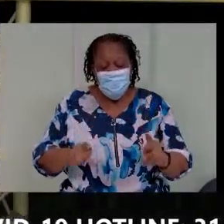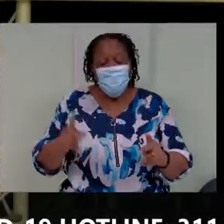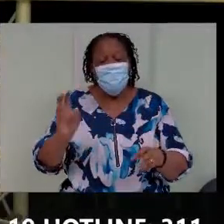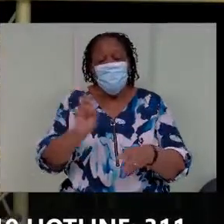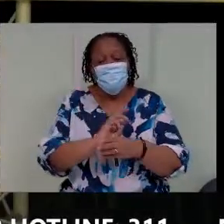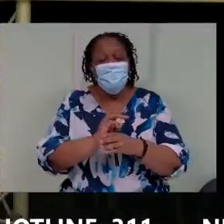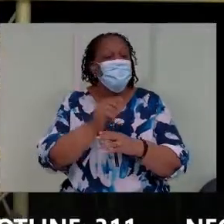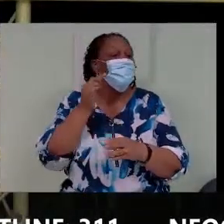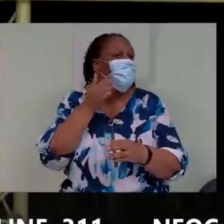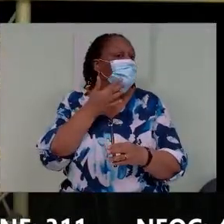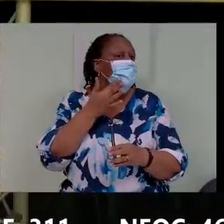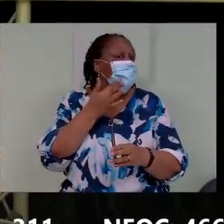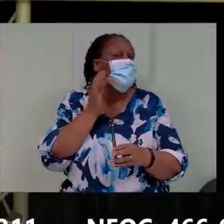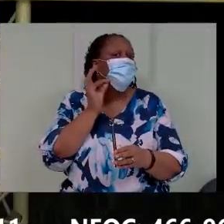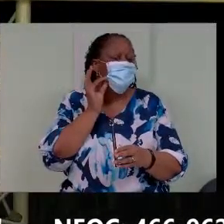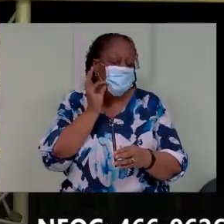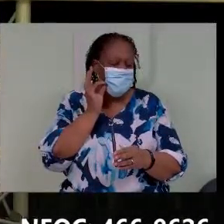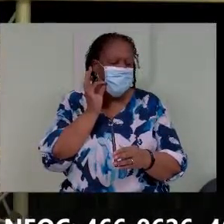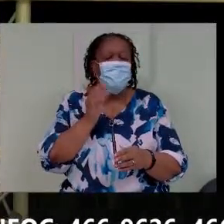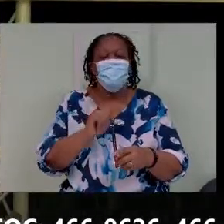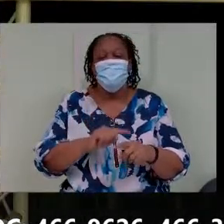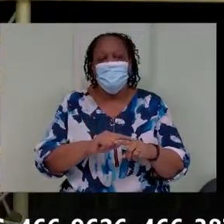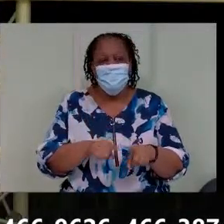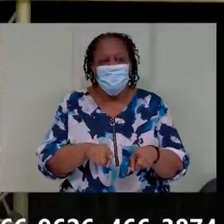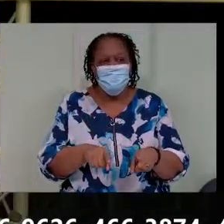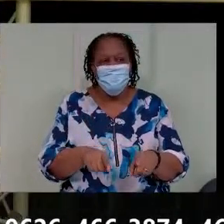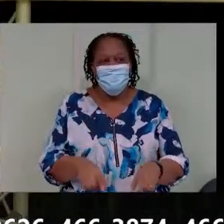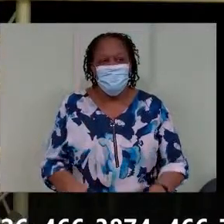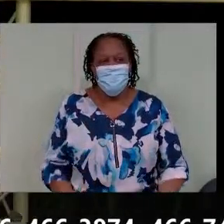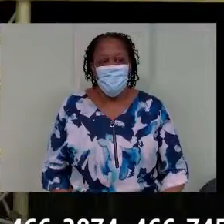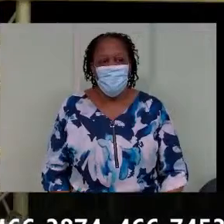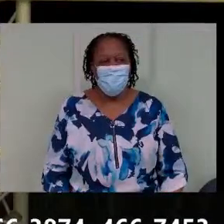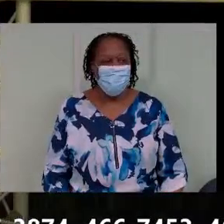on. When they're finished, they might not remember where to put the face mask.